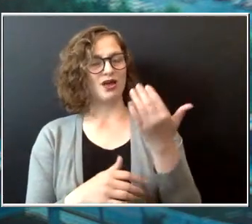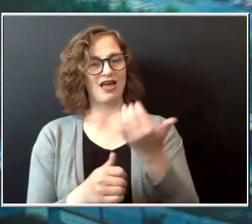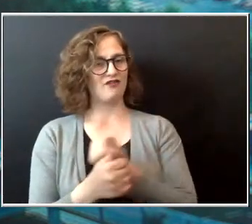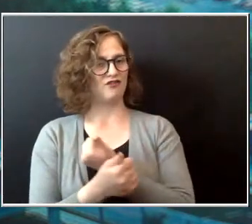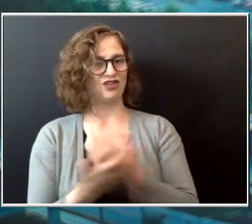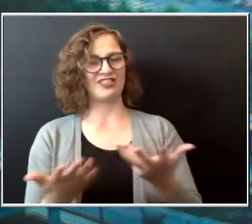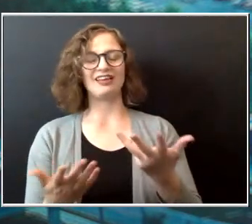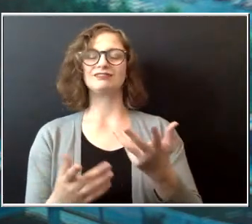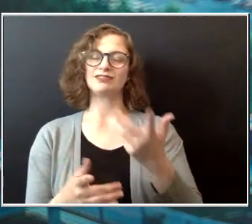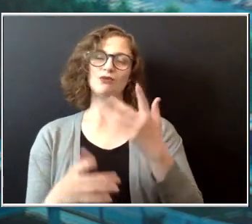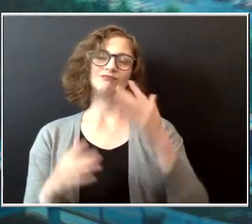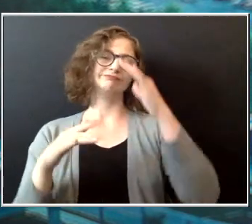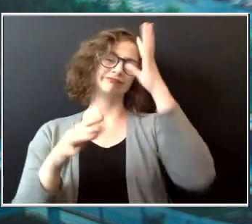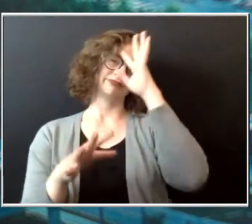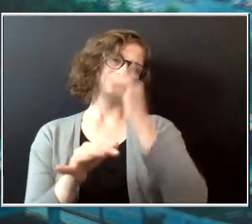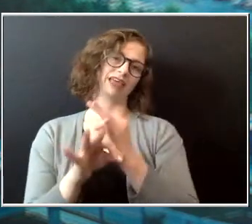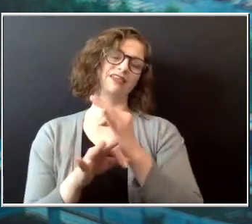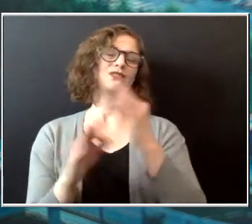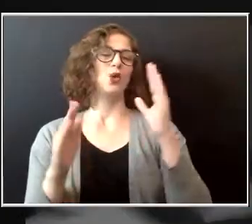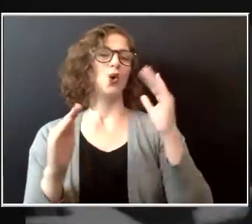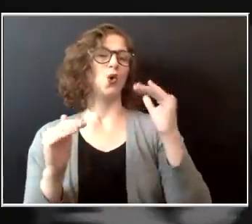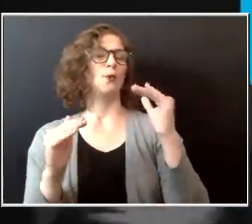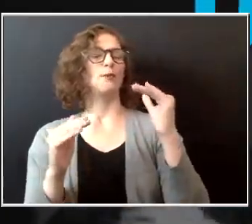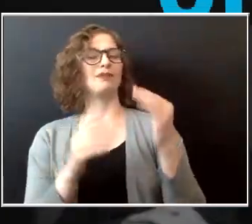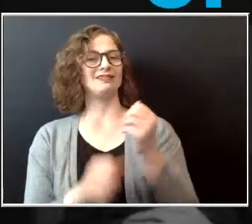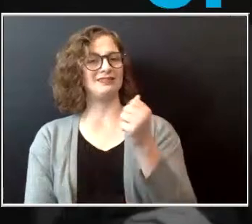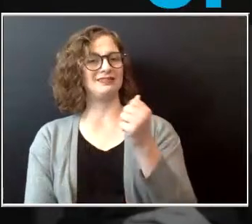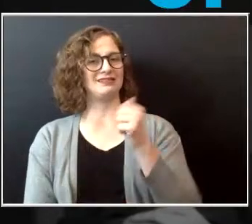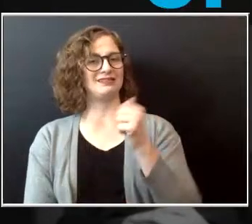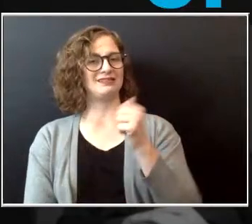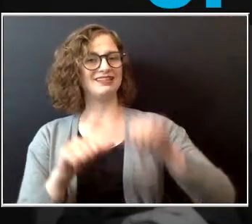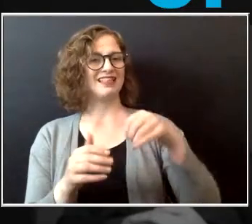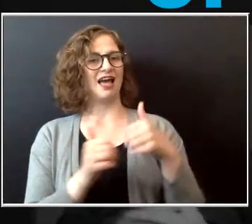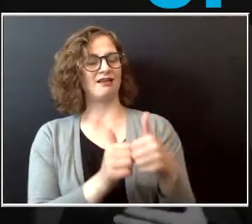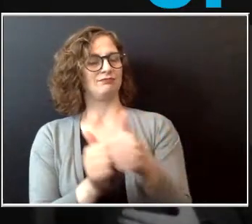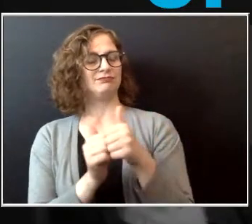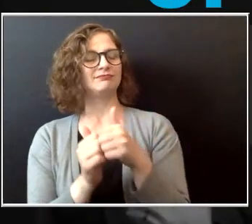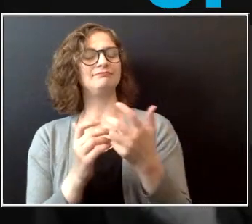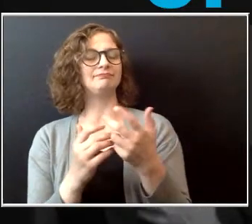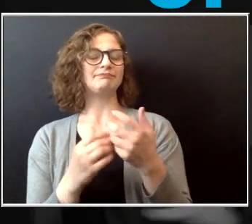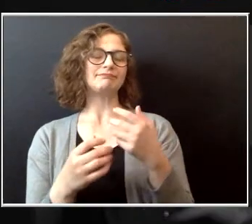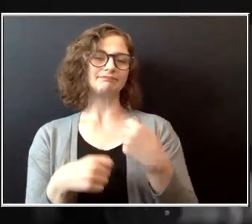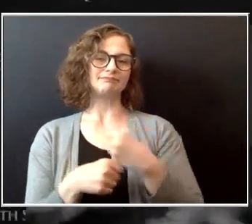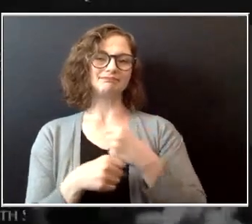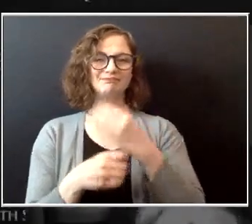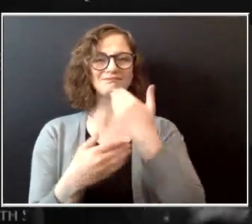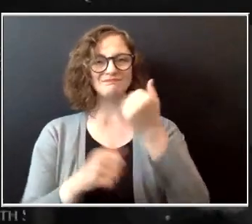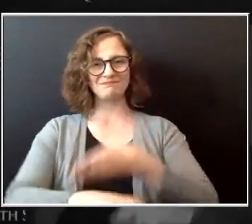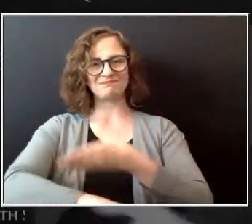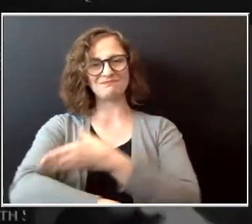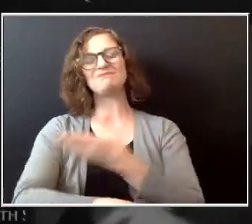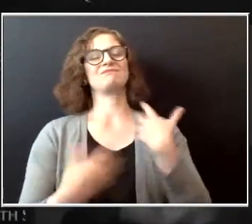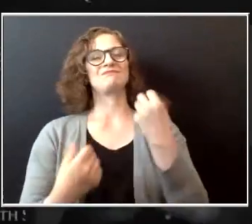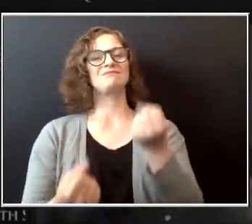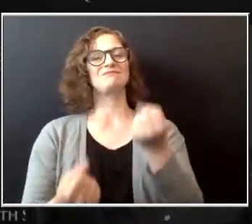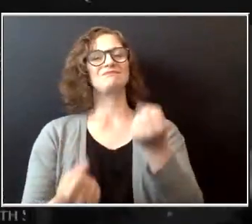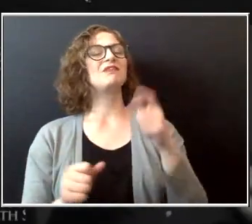combination to better health. We'll talk to you soon. Subscribe to our morning medical update and Open